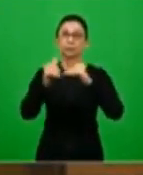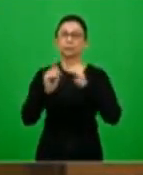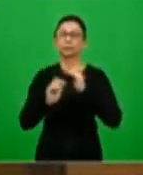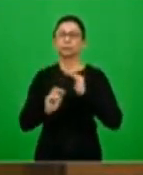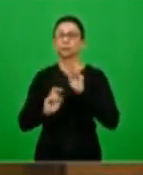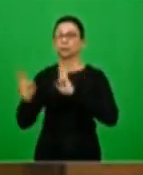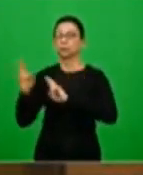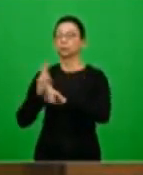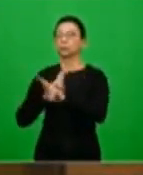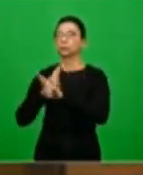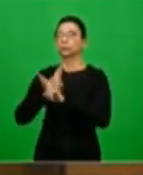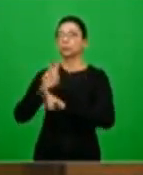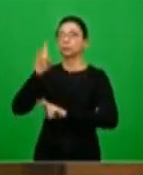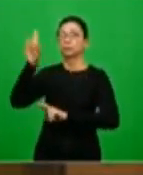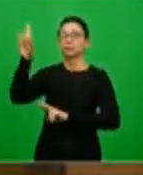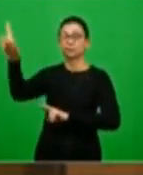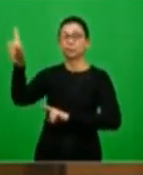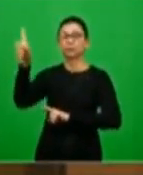priest,